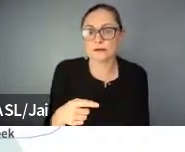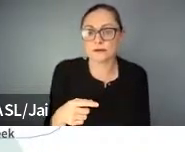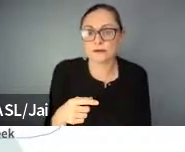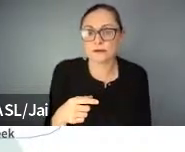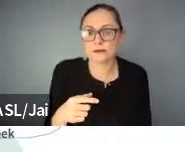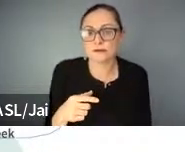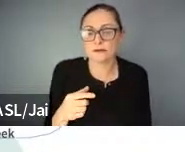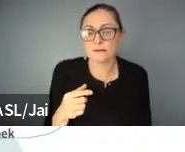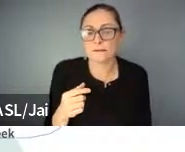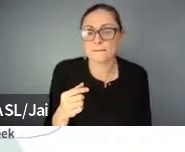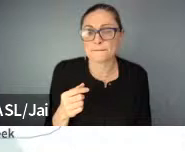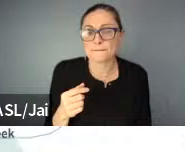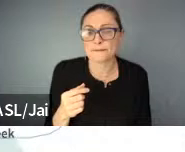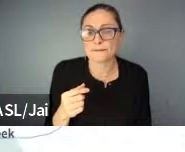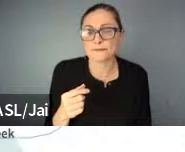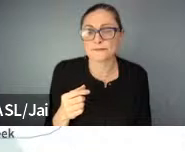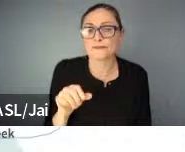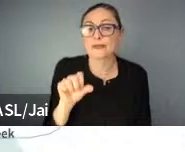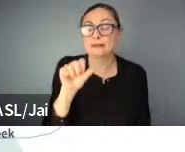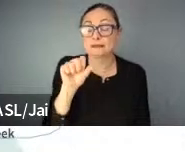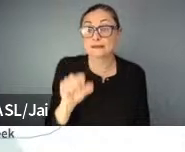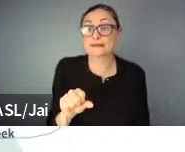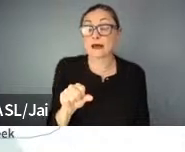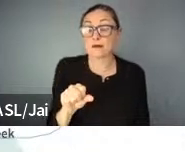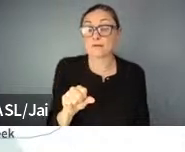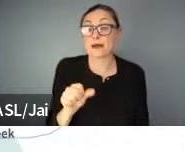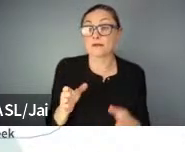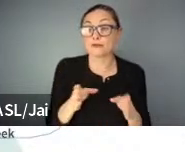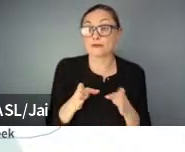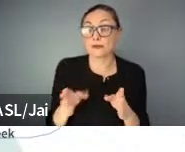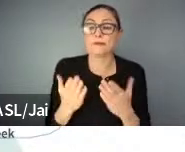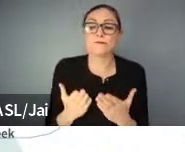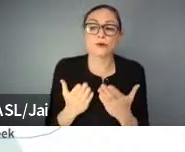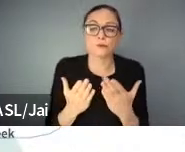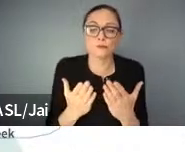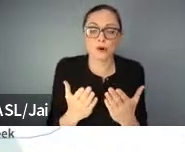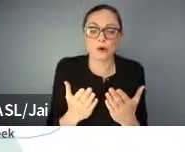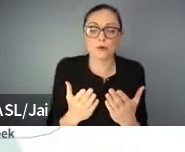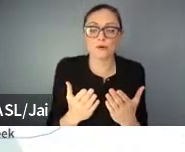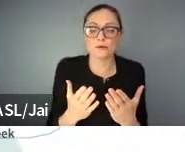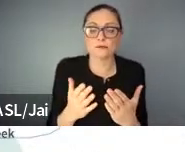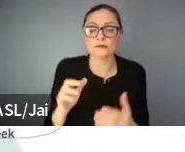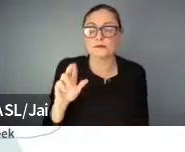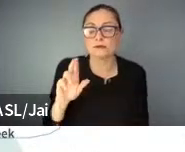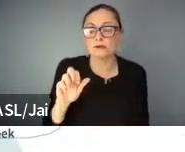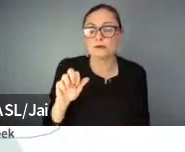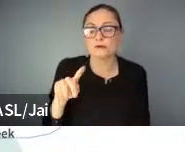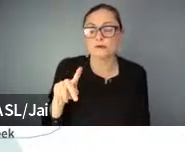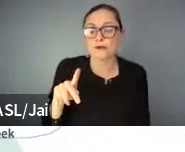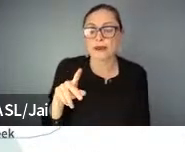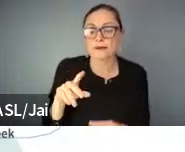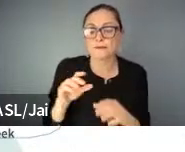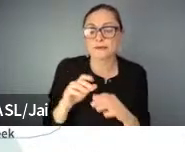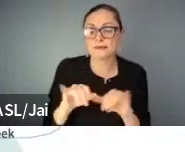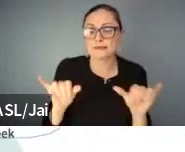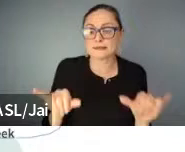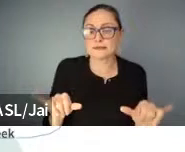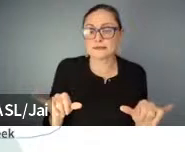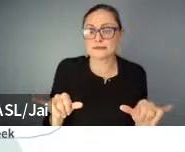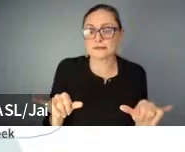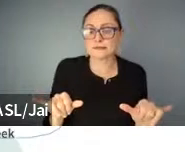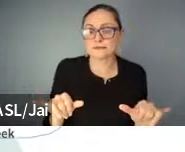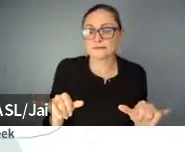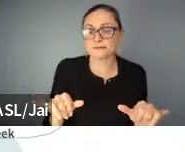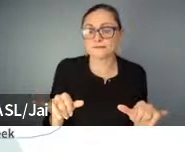note here is that in the southbound direction, there's a proposed braided ramp system that again is intended